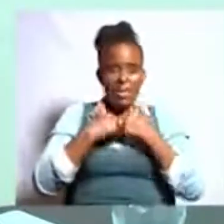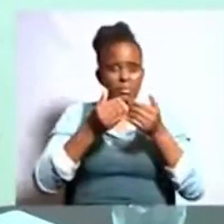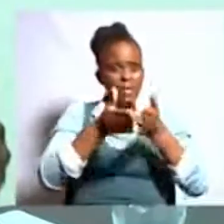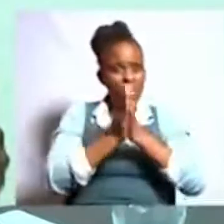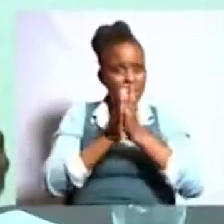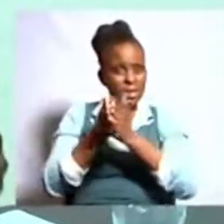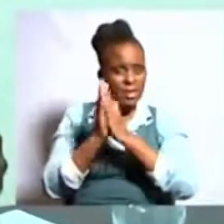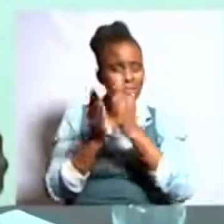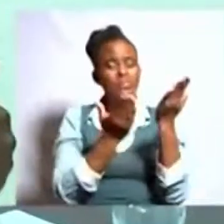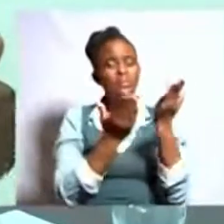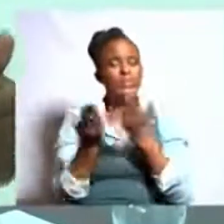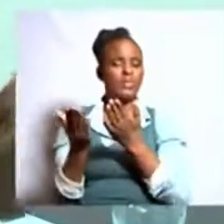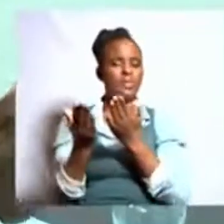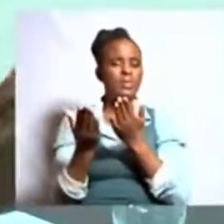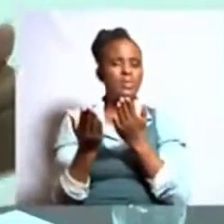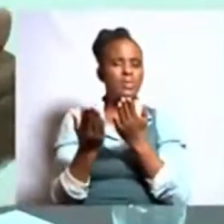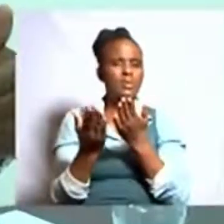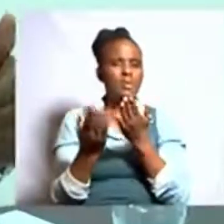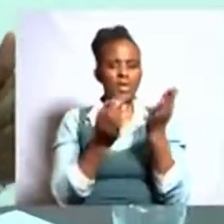to bring